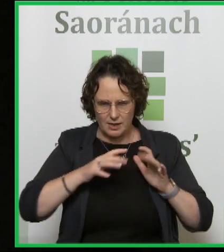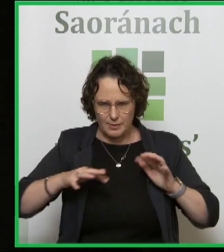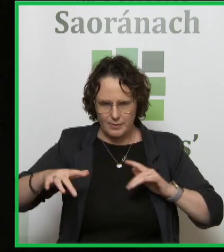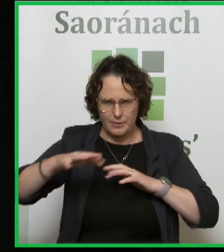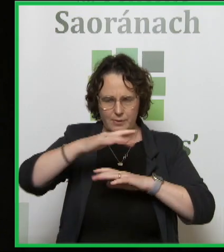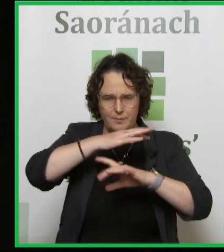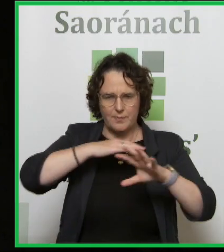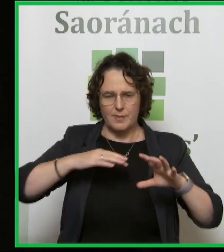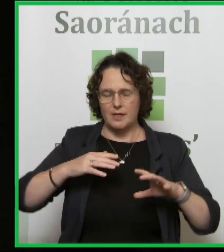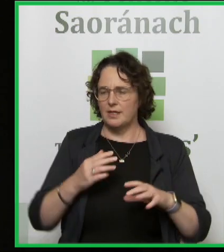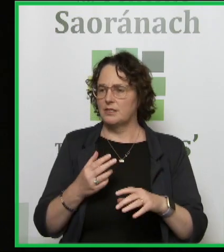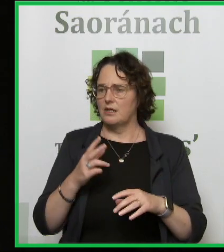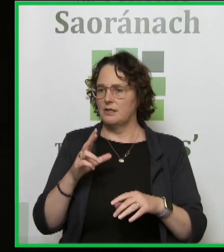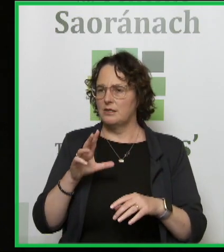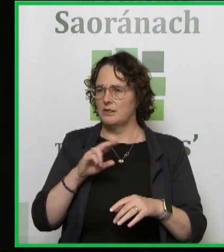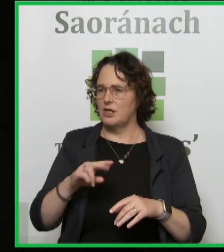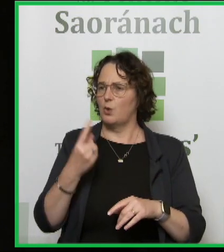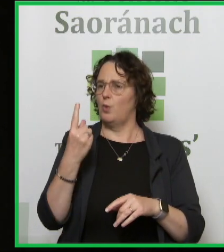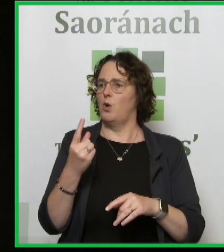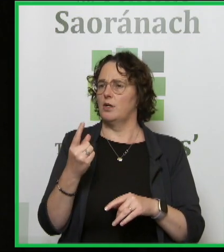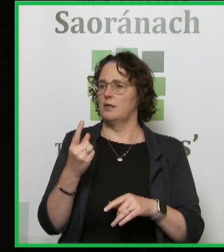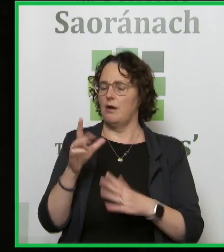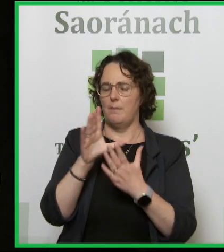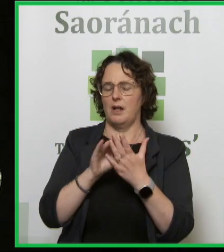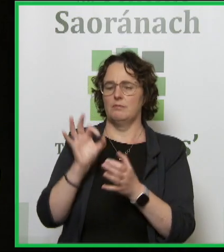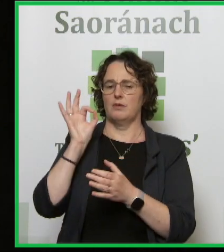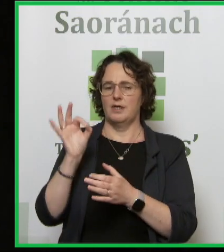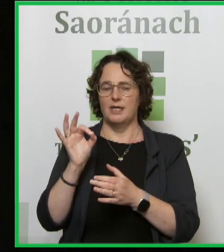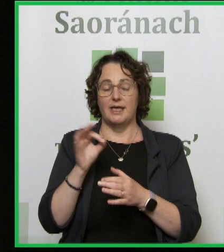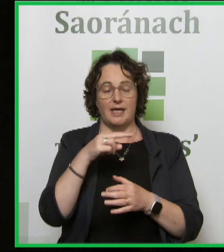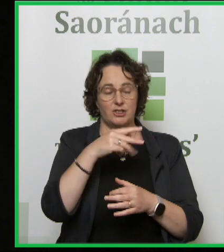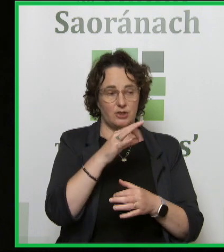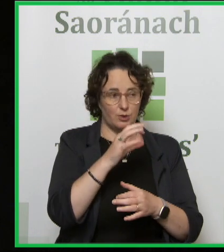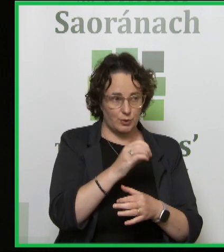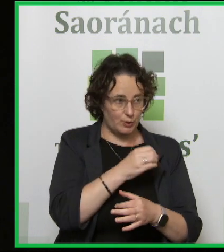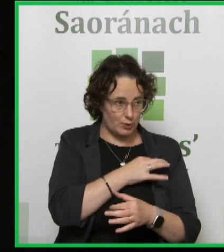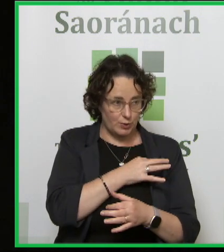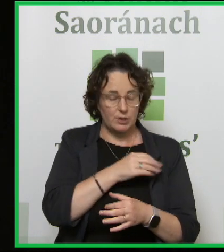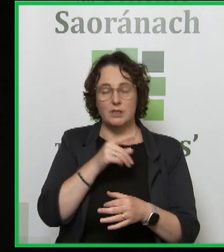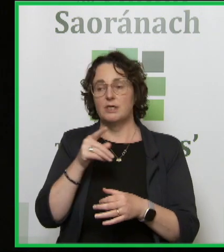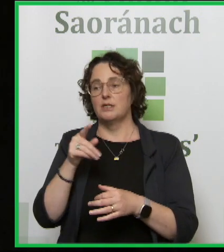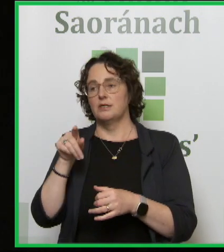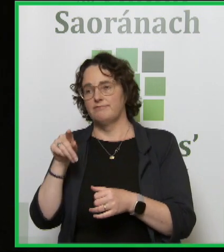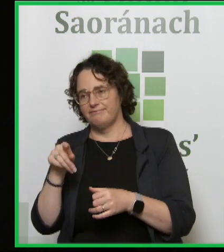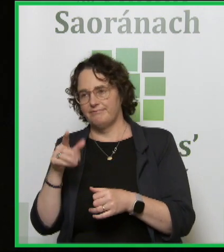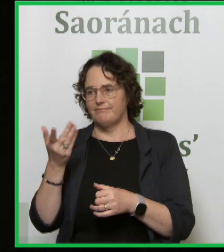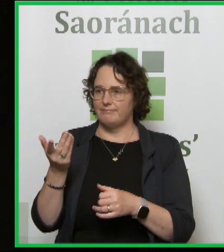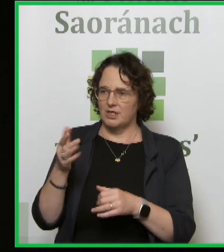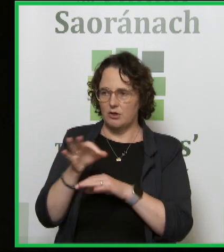single model that's perfect. So saying that NGOs are good, government is bad, ain't going to